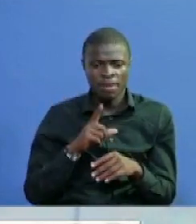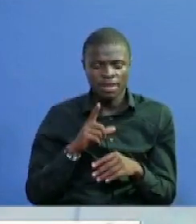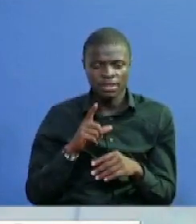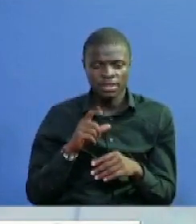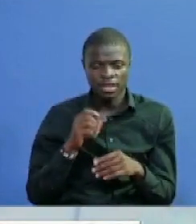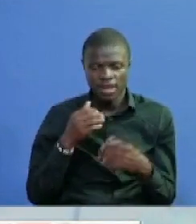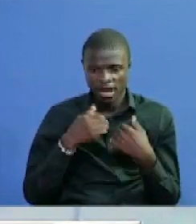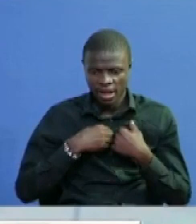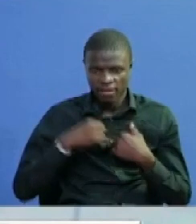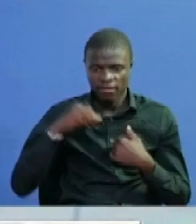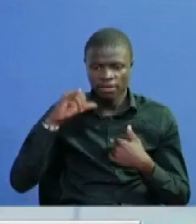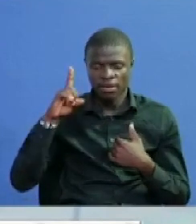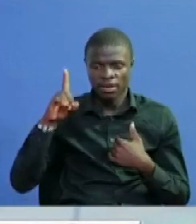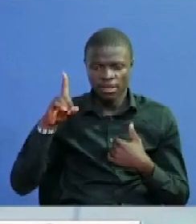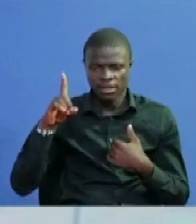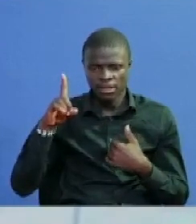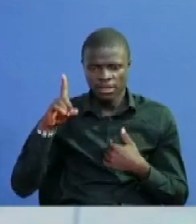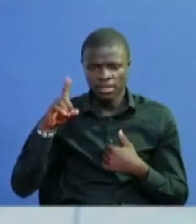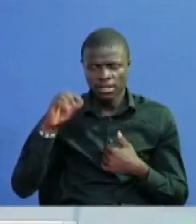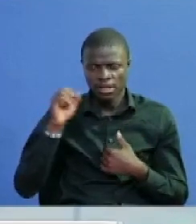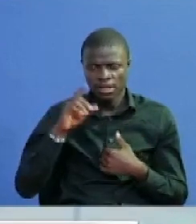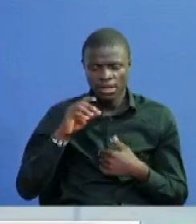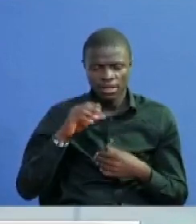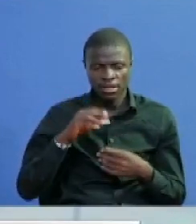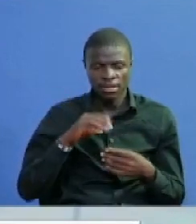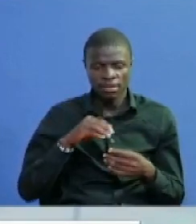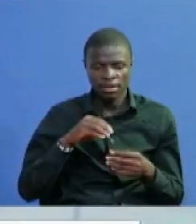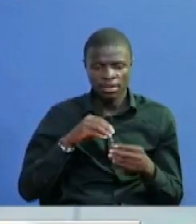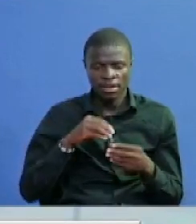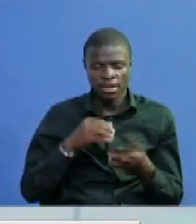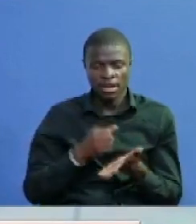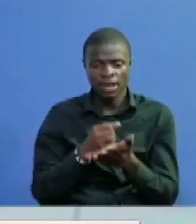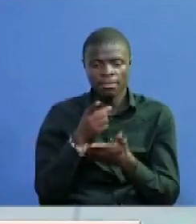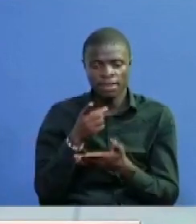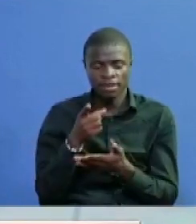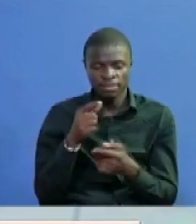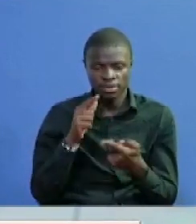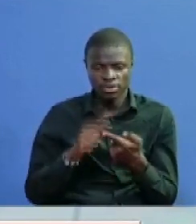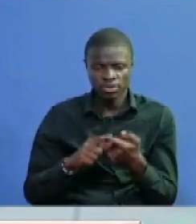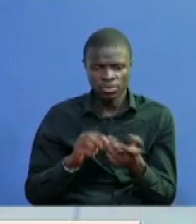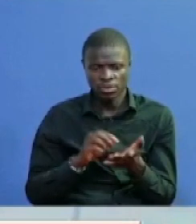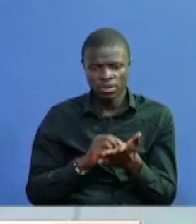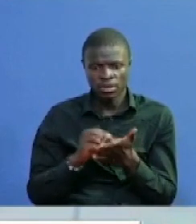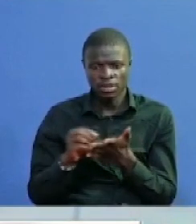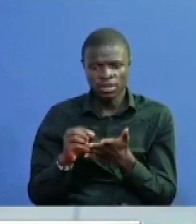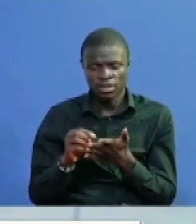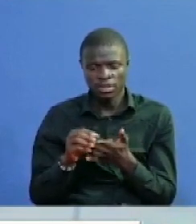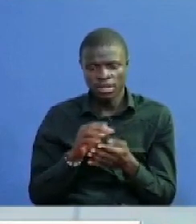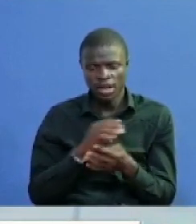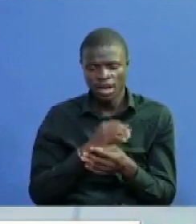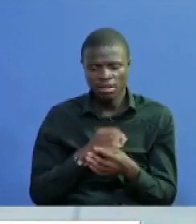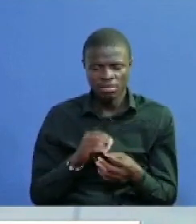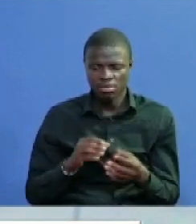including identification documents that enable them to register as voters and feel